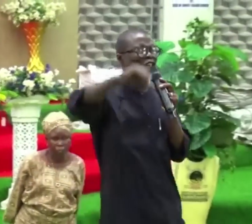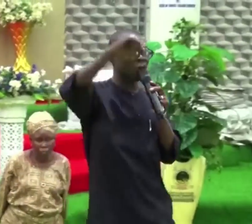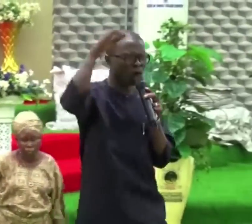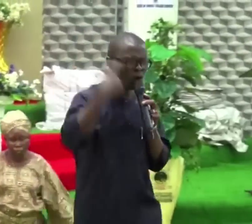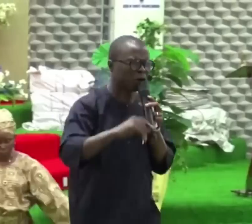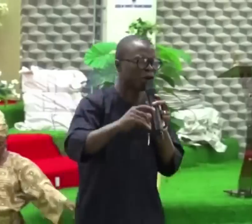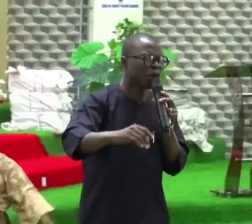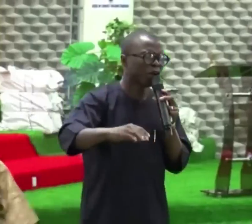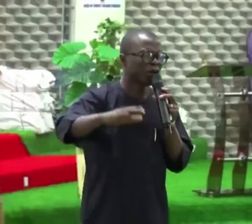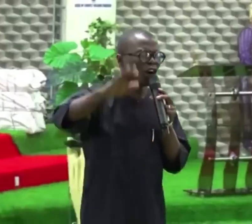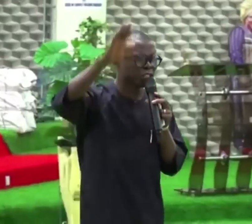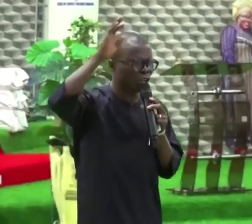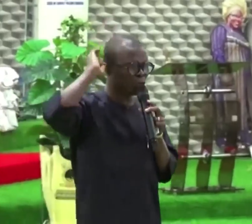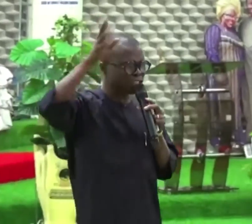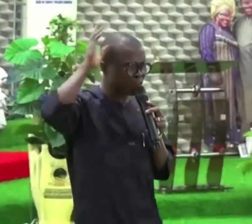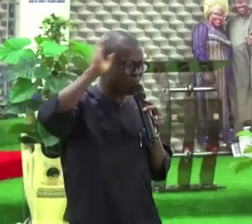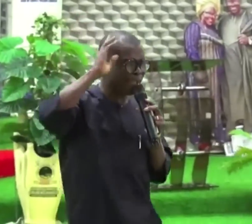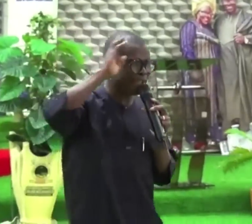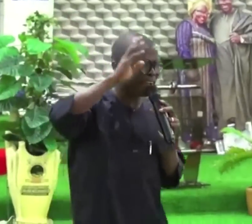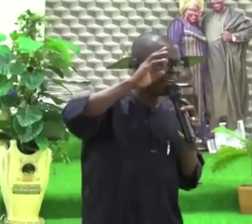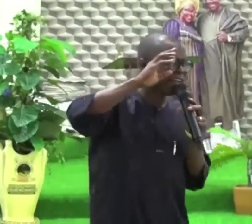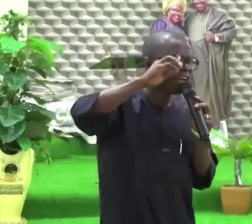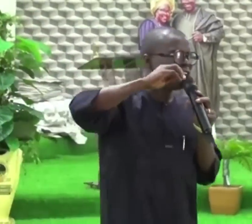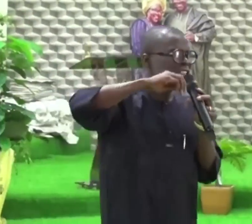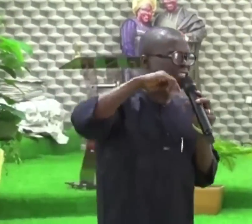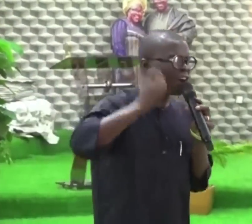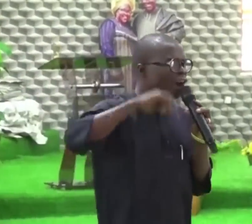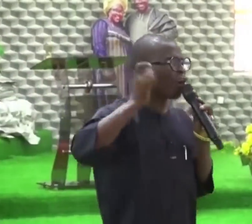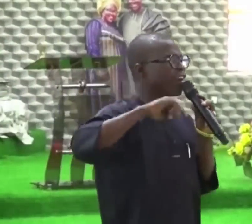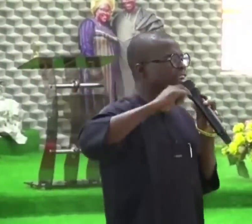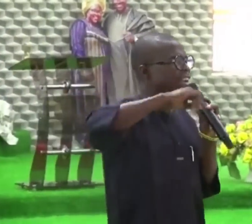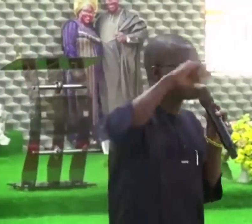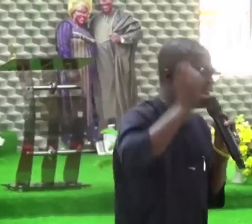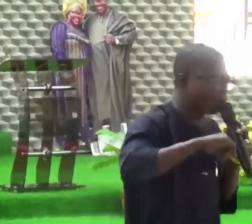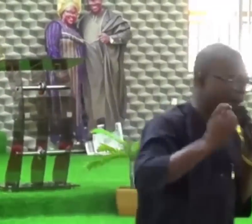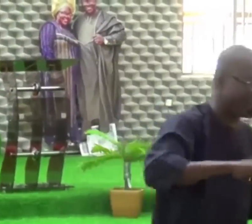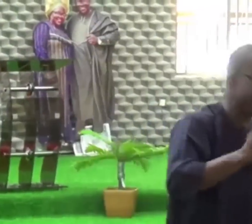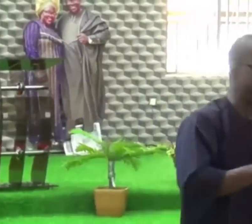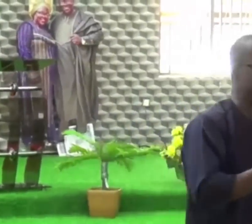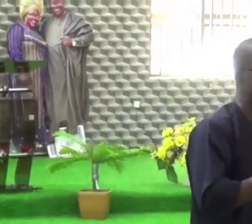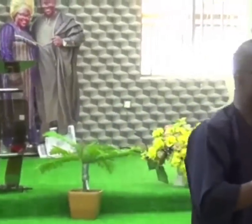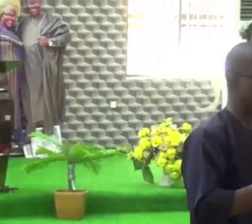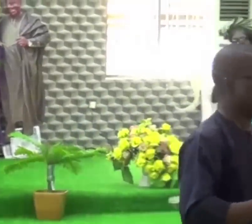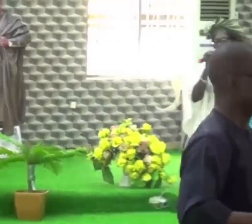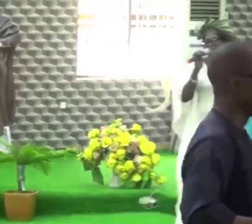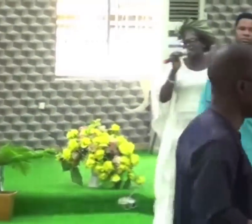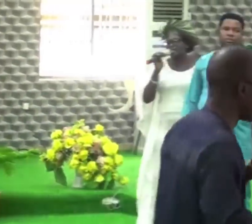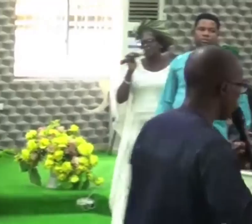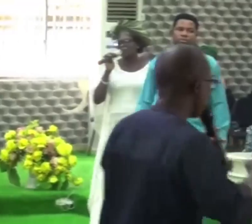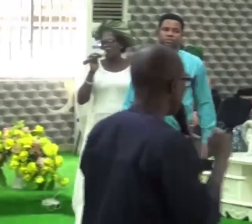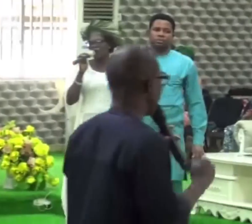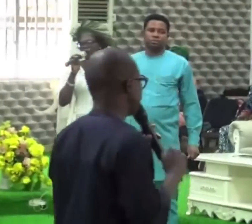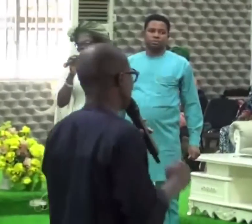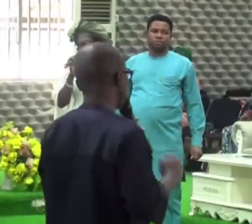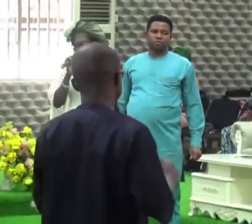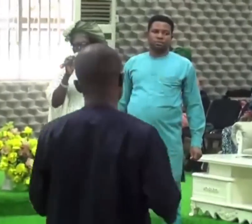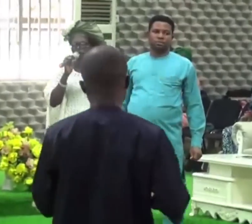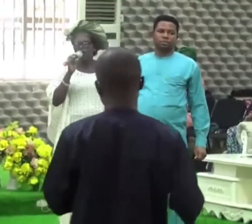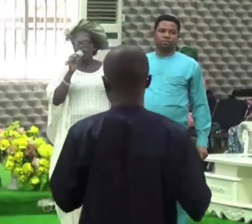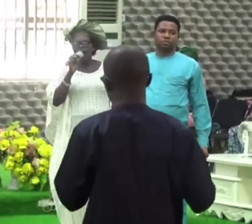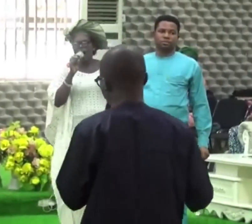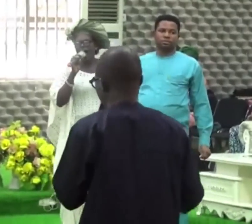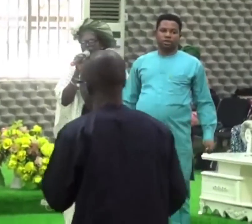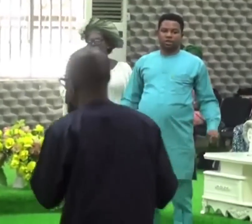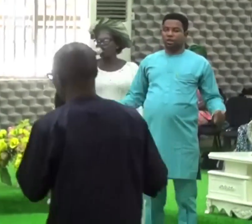ti sowo. Lojo to ti pe. For a long time. Ti okan re de nsawari re. O yo mo ma je mu